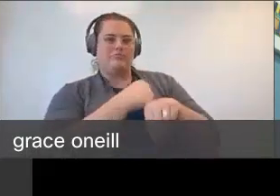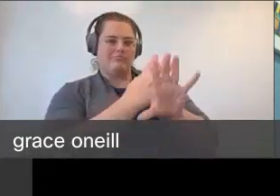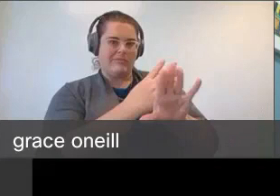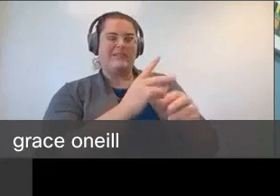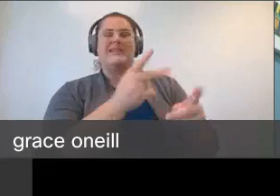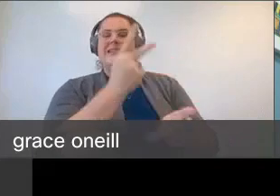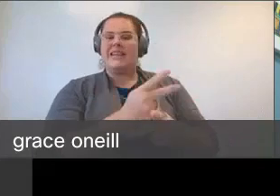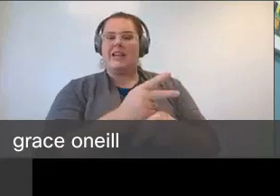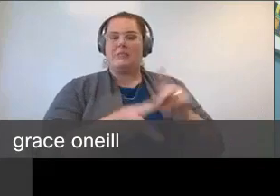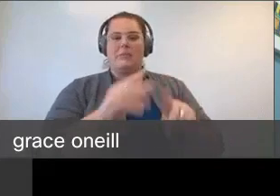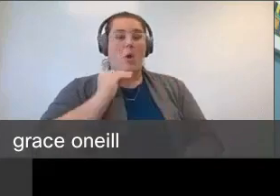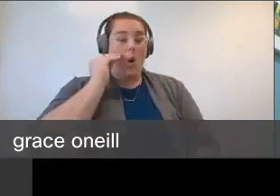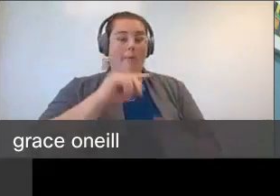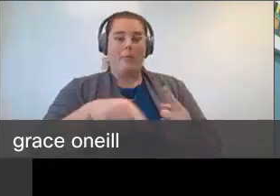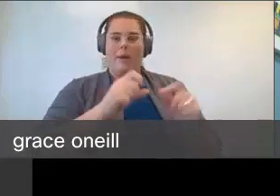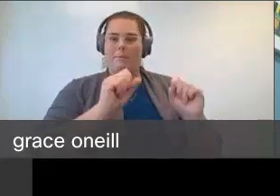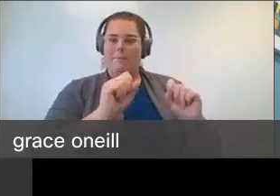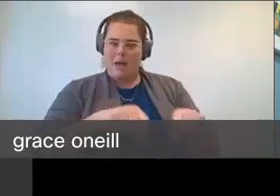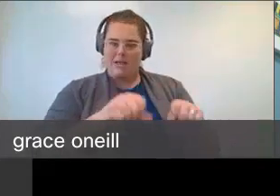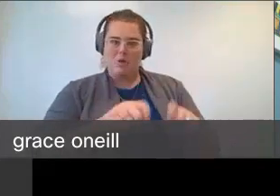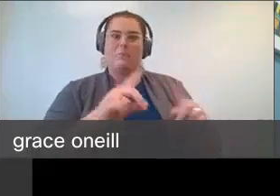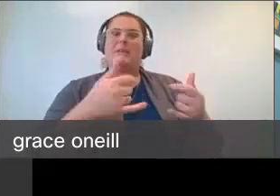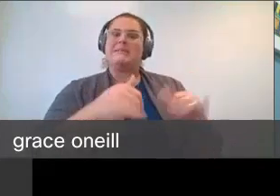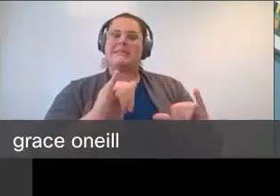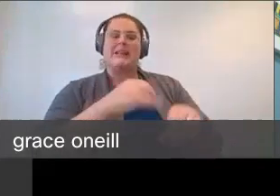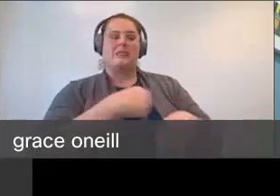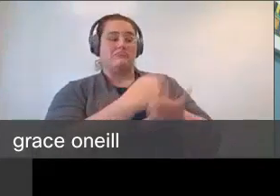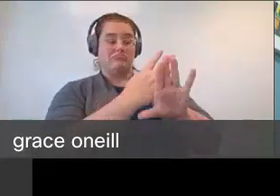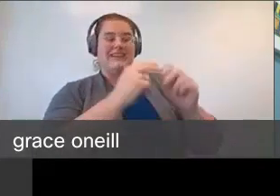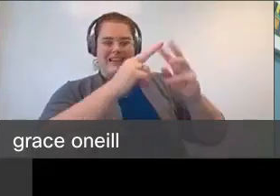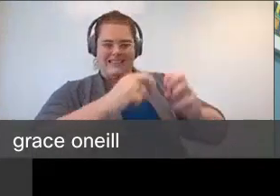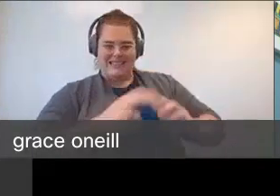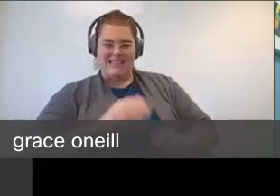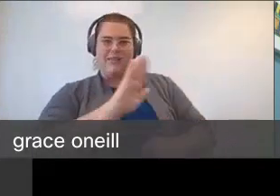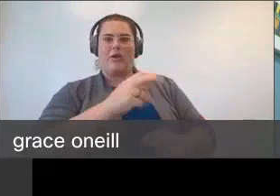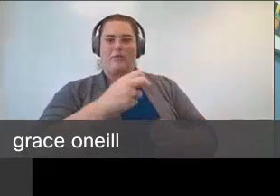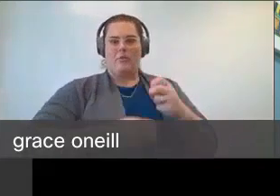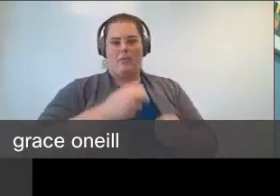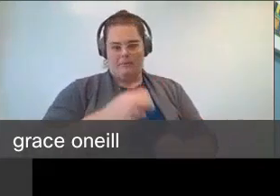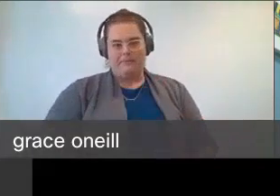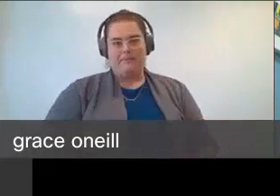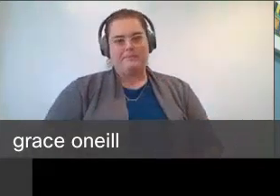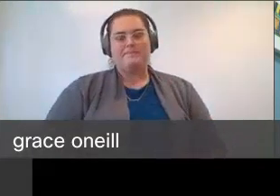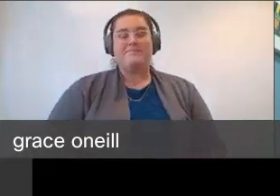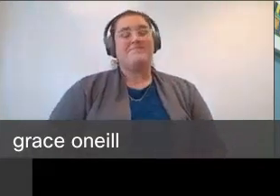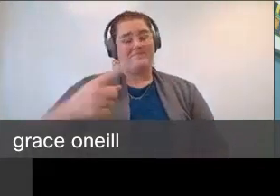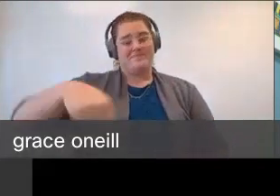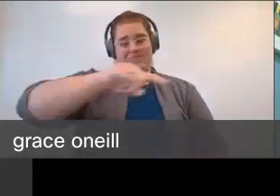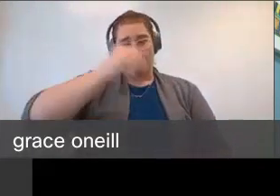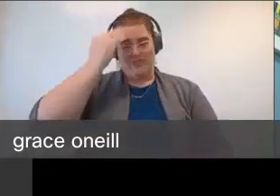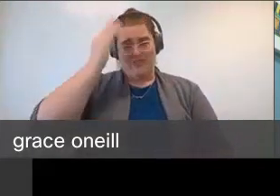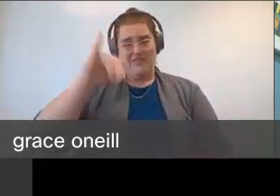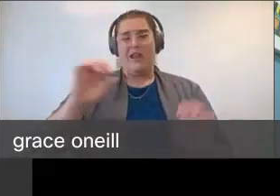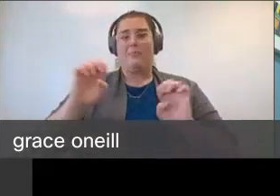possible? Just some background, which most of you are probably familiar with, is how the ER can be a frightening experience for most